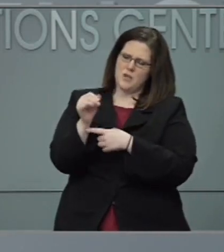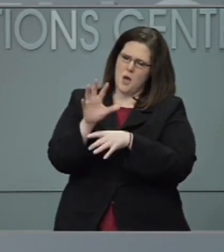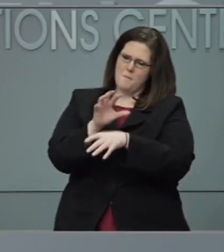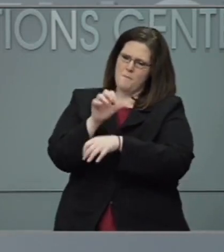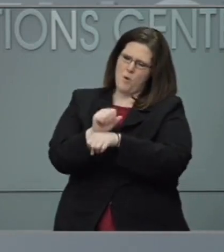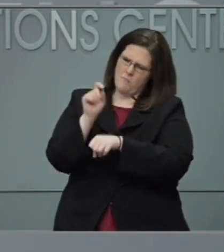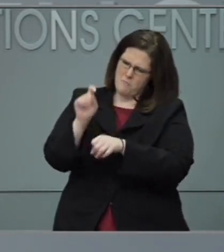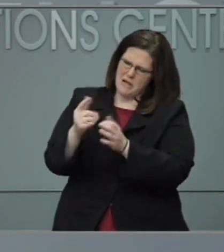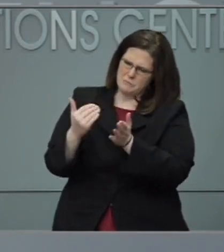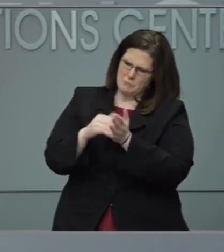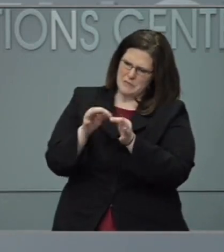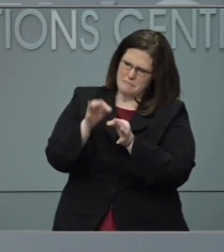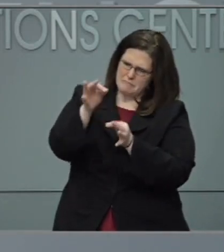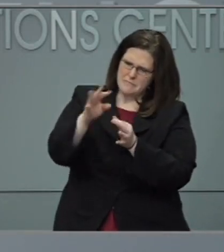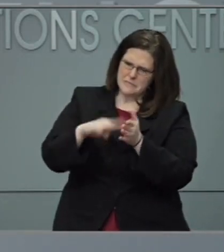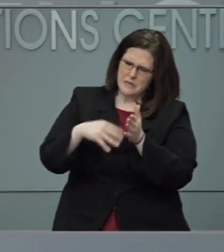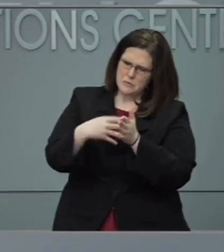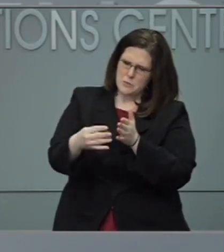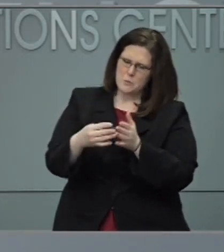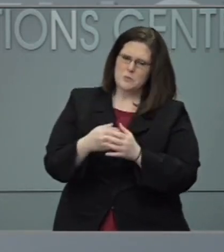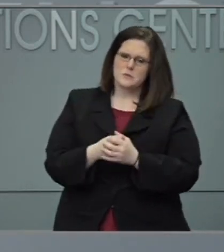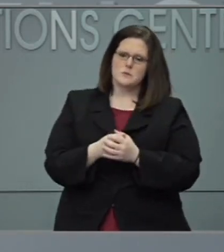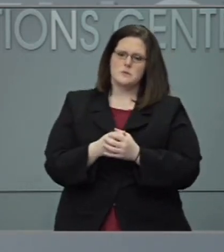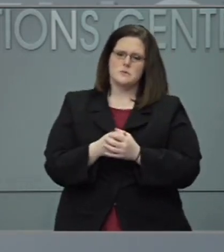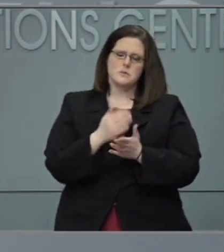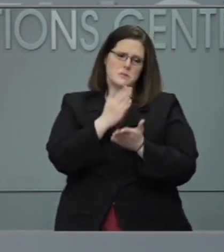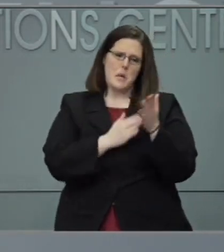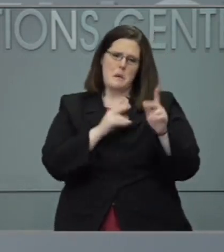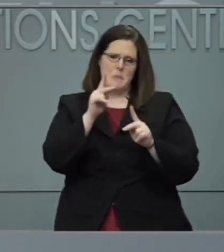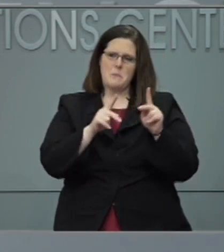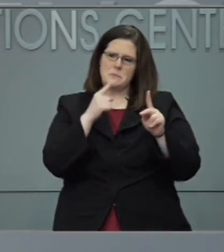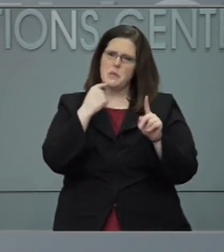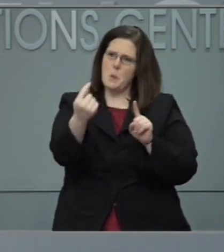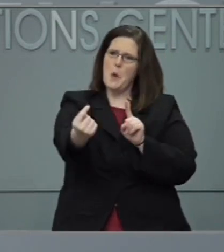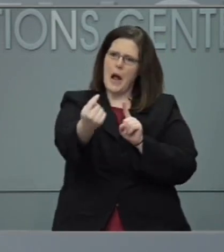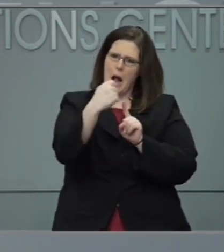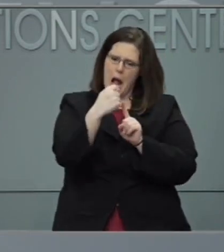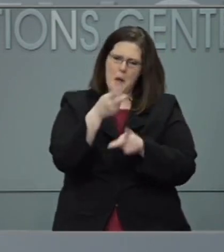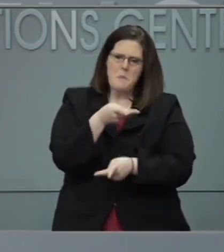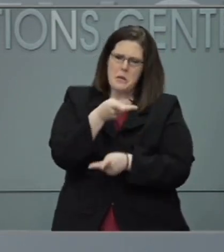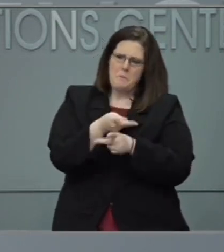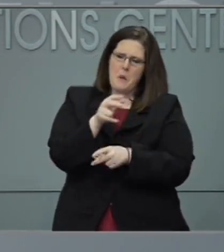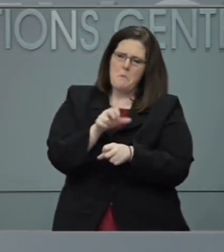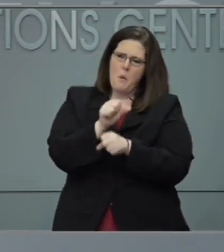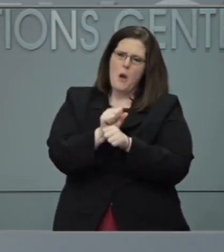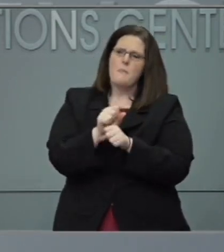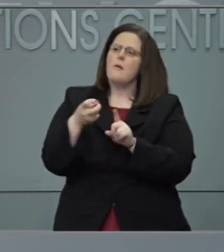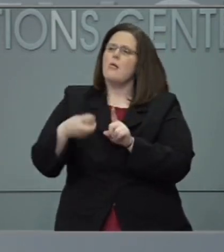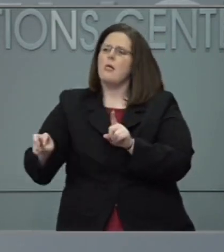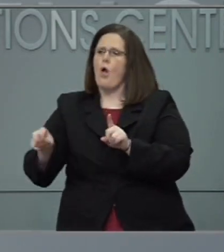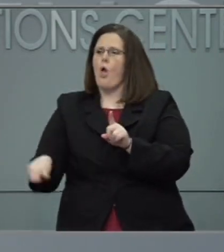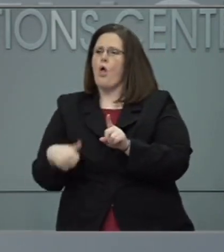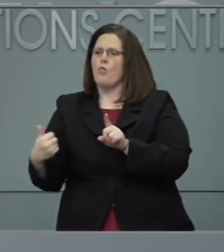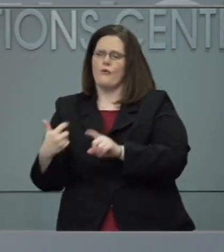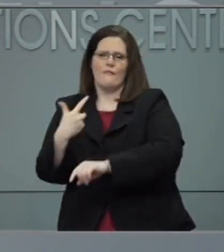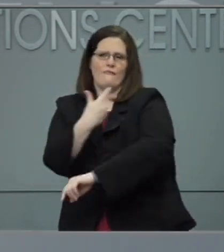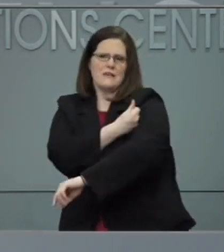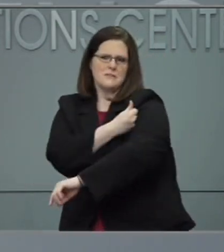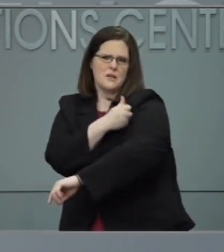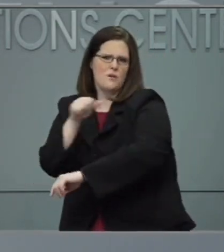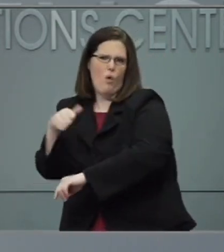we know some clinics are saying that you could just come in and get a different shot. Just to be clear, is there enough supply of